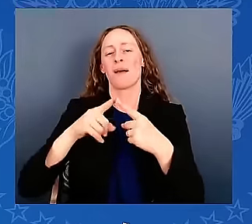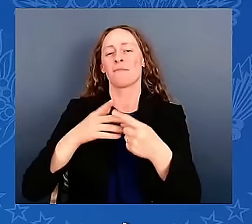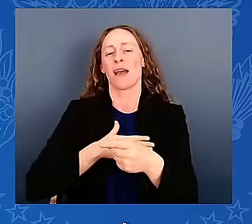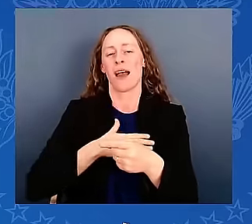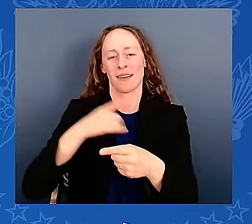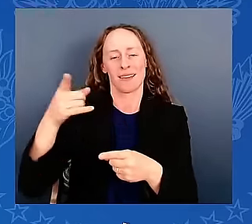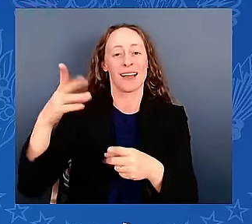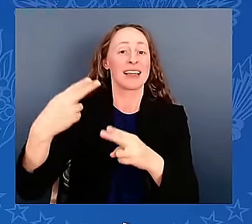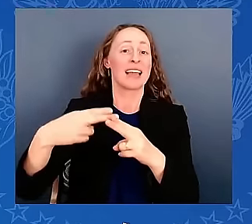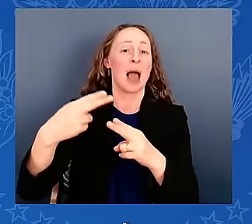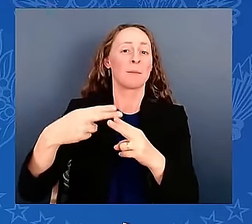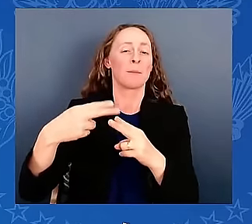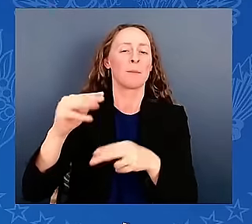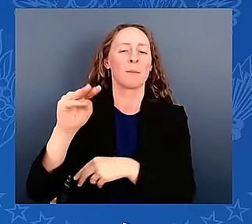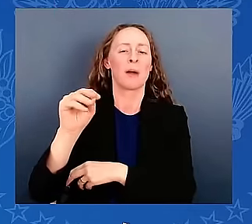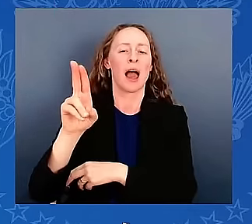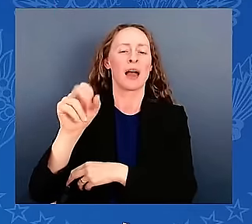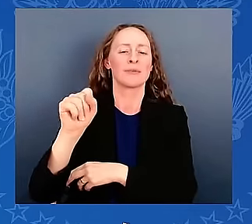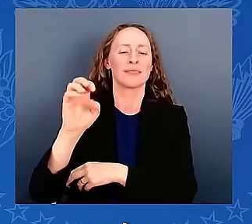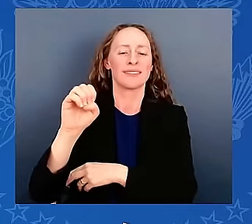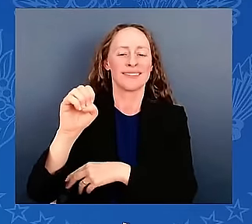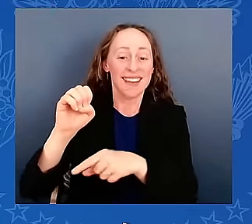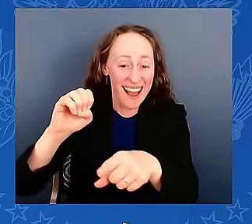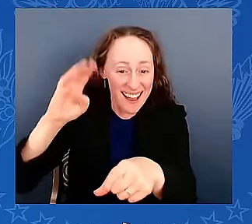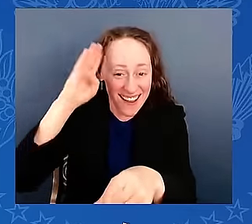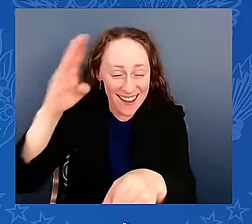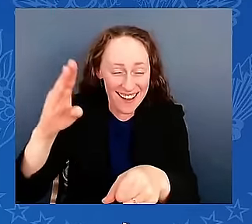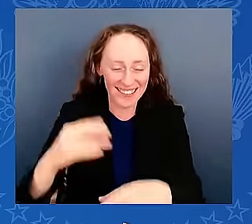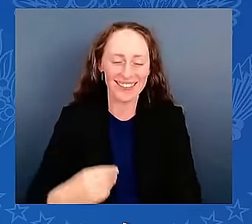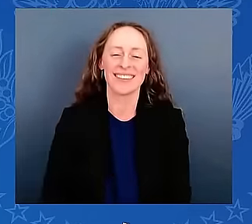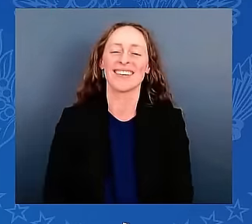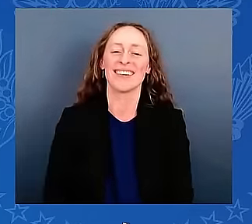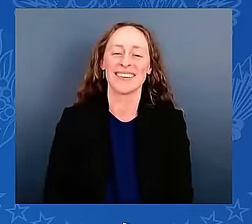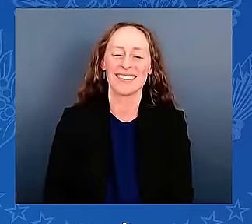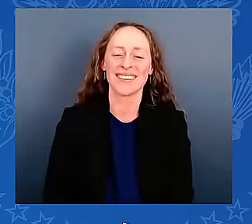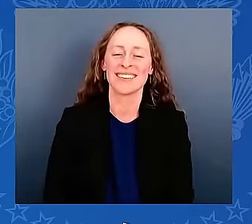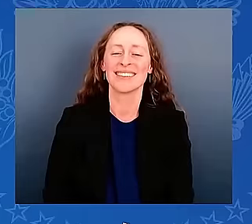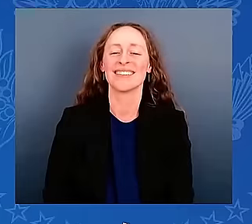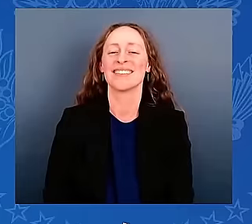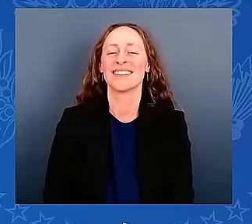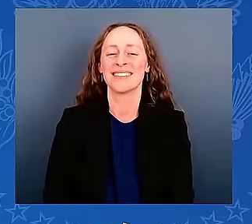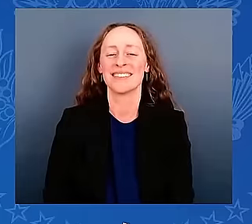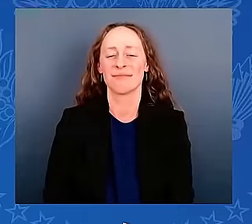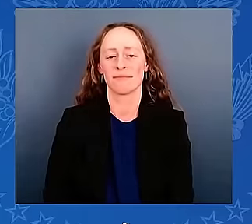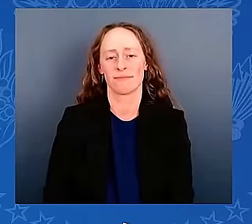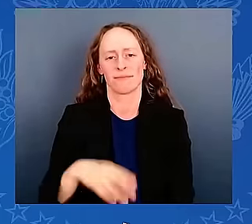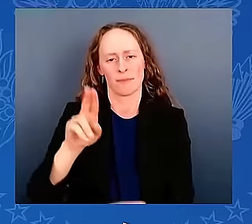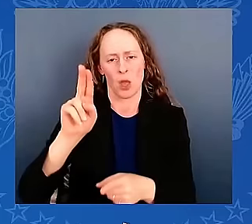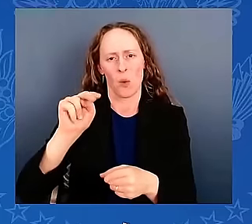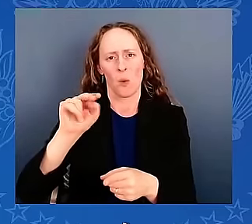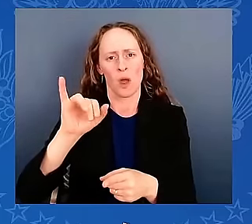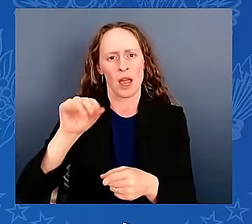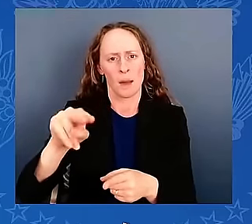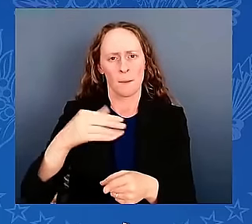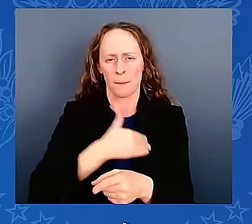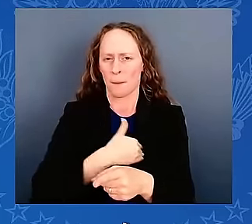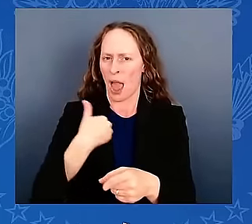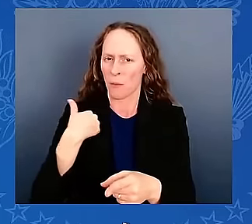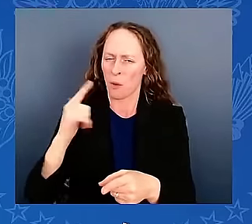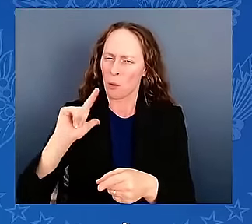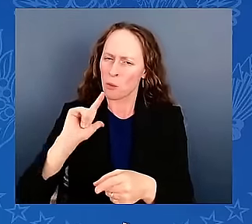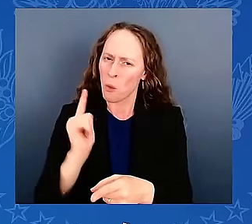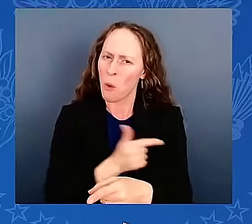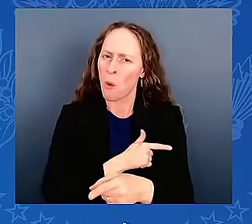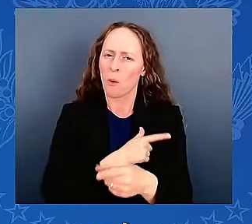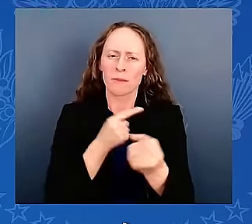End up running along, Shoreman, and loyal as hell. I'm truly honored to be here, to meet at this tense moment